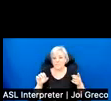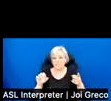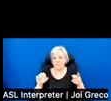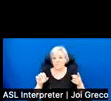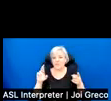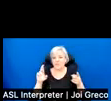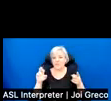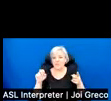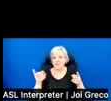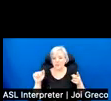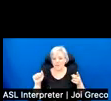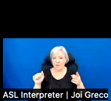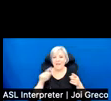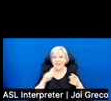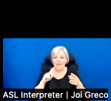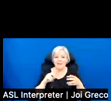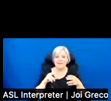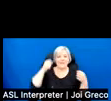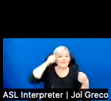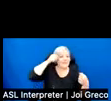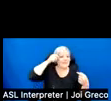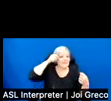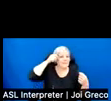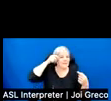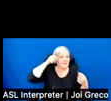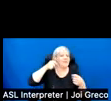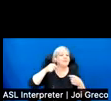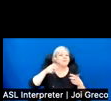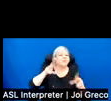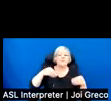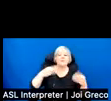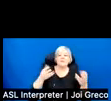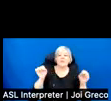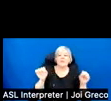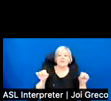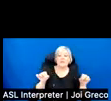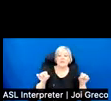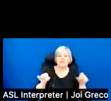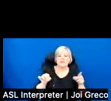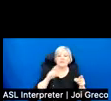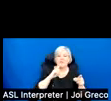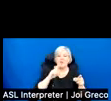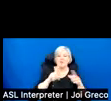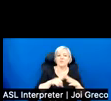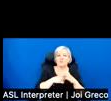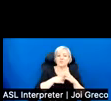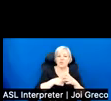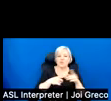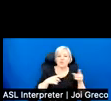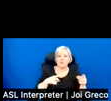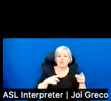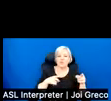retina. And the intrinsic signal will produce a capacity that's more similar to the retinal interneurons